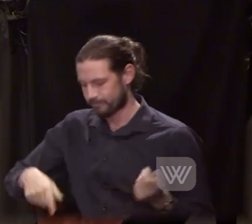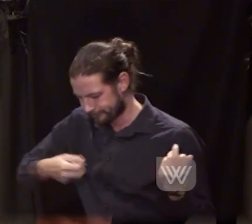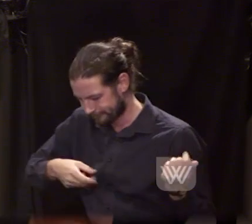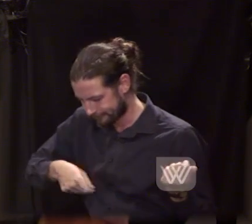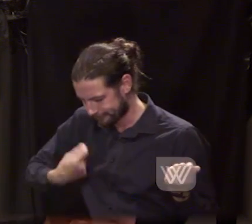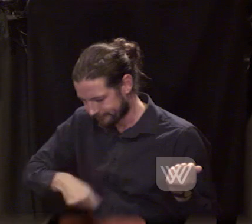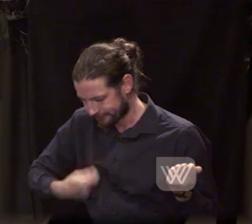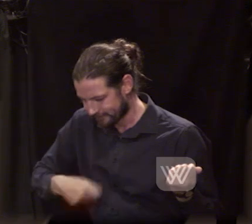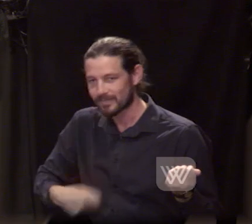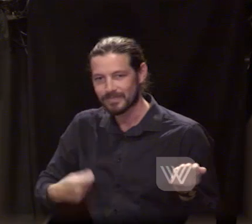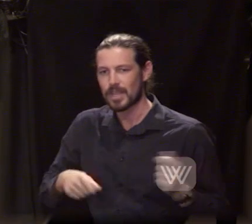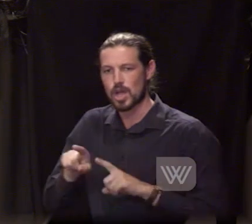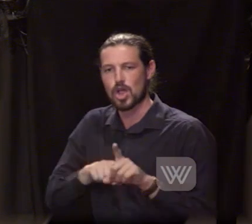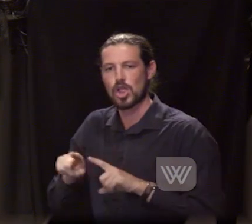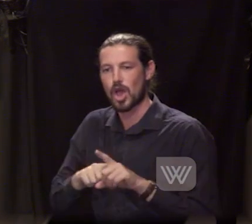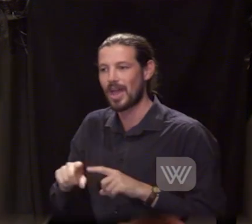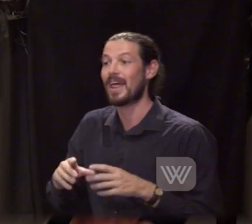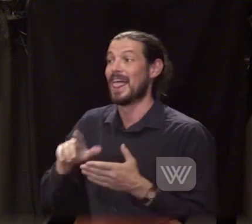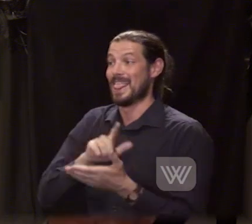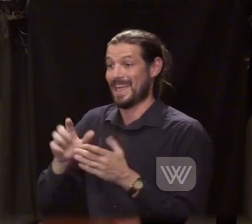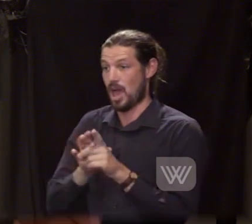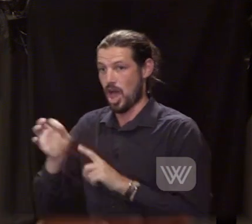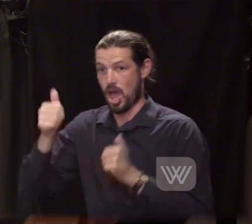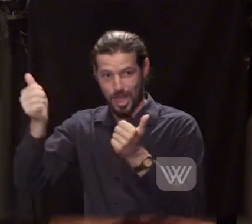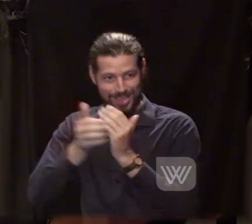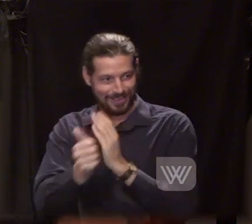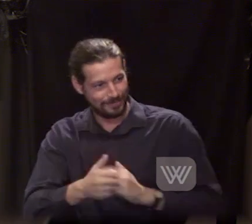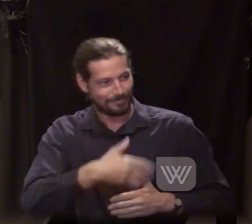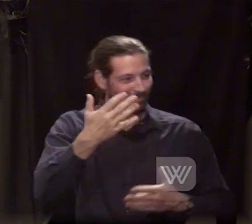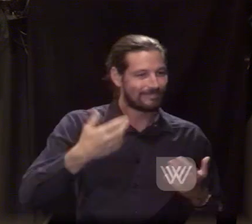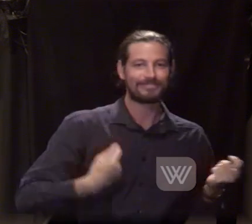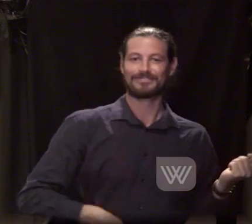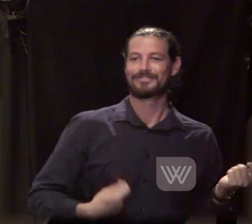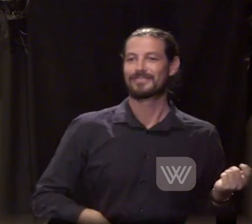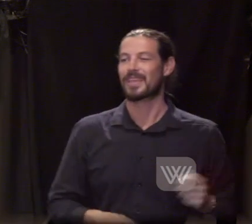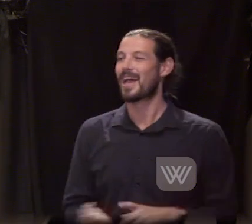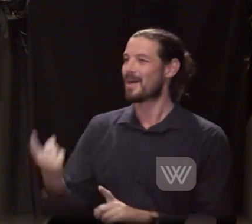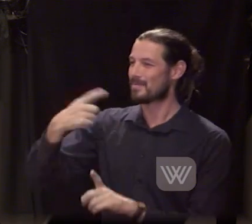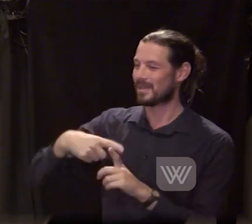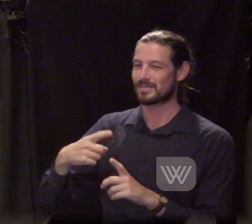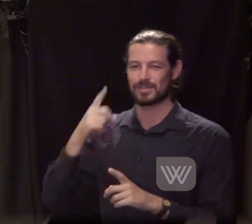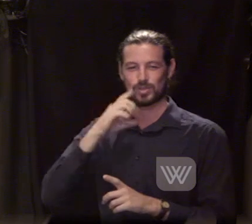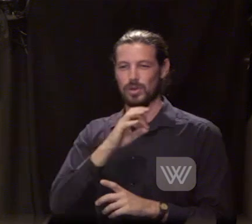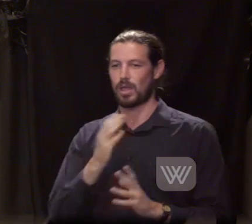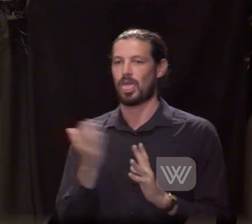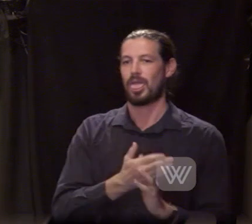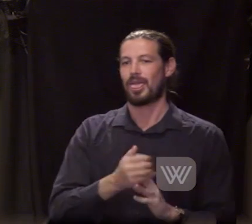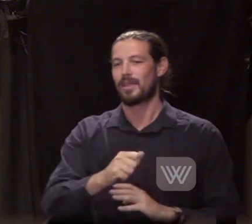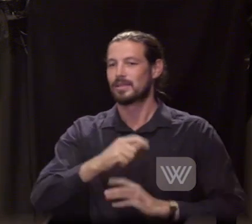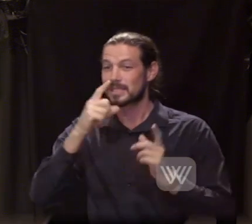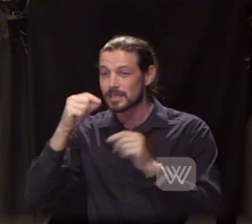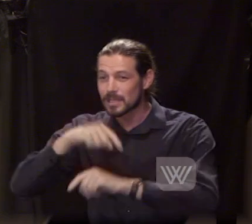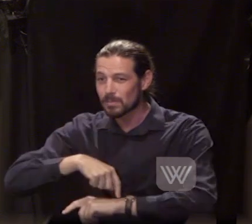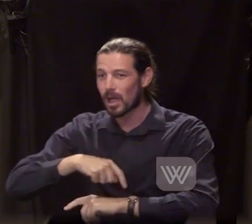until we got better, and then it was okay and it wasn't as disturbing. But you also try to do it at a day when people aren't trying to sleep, and if